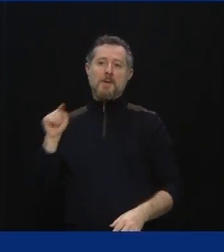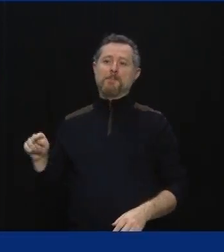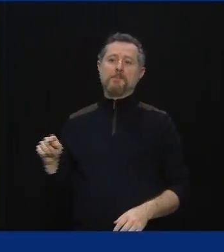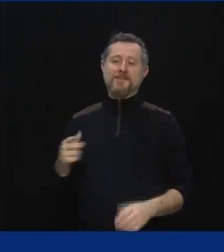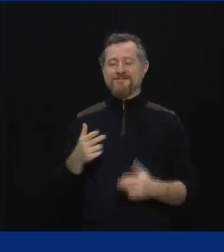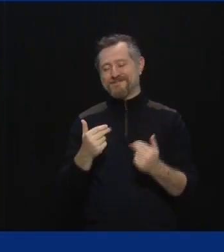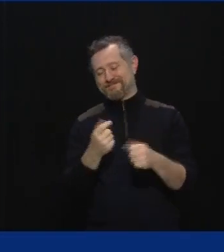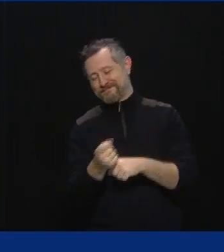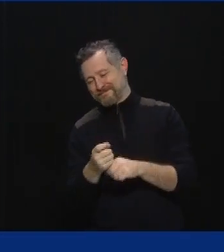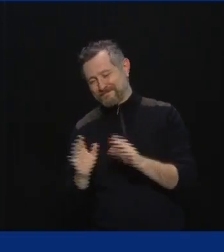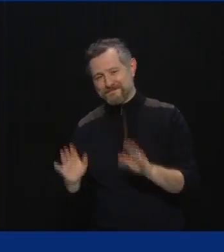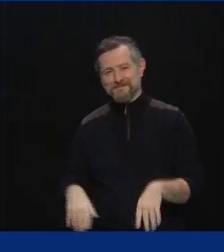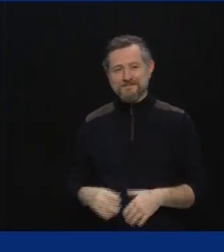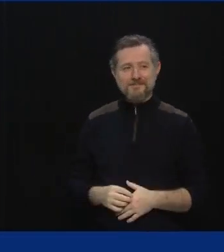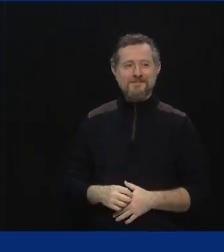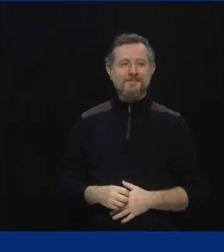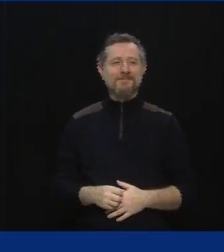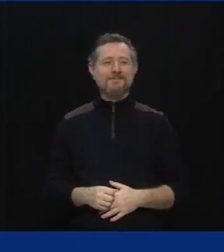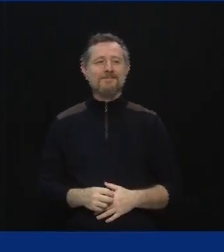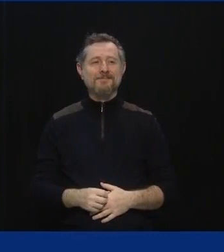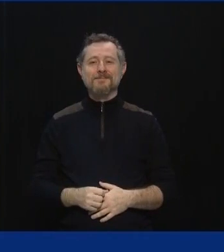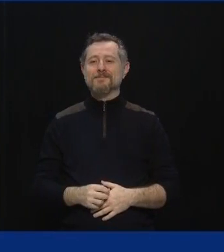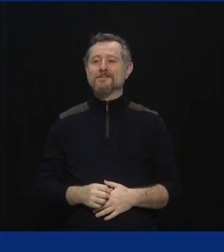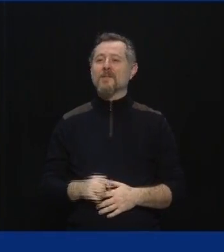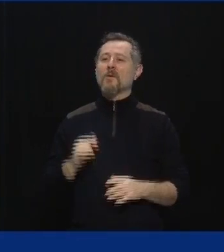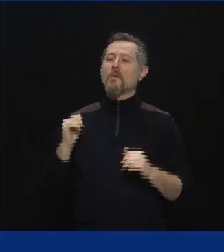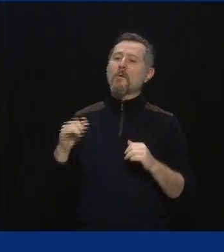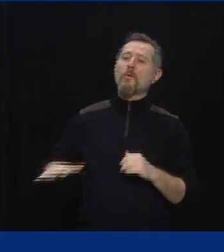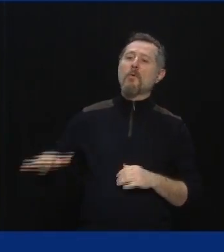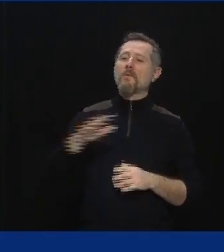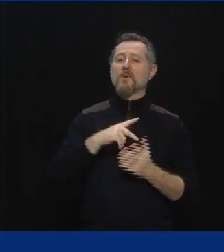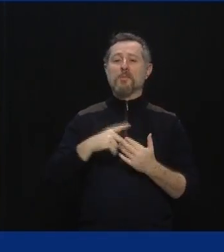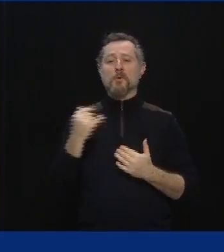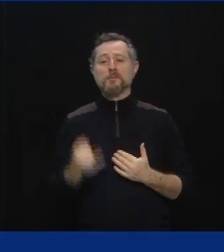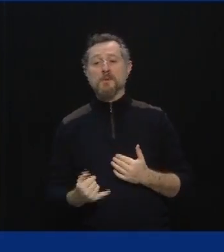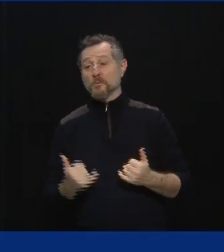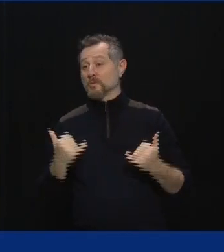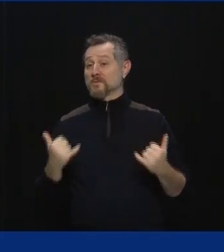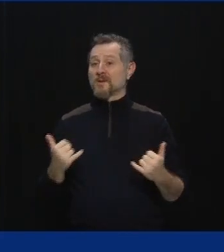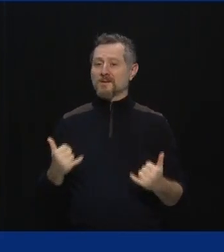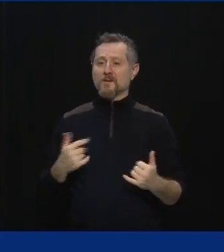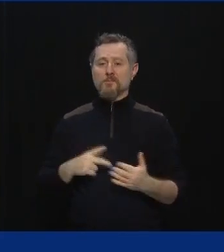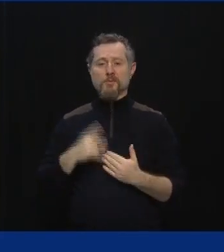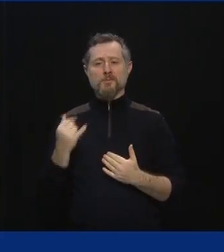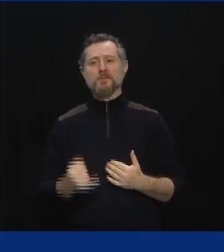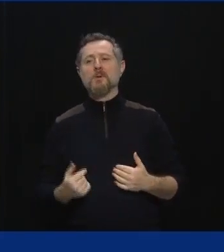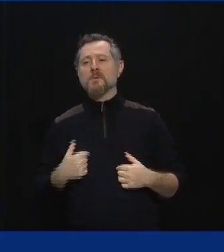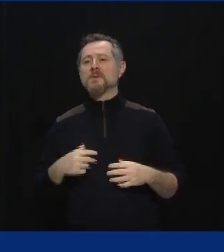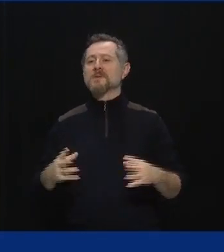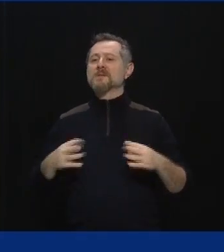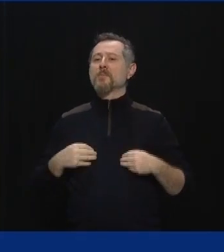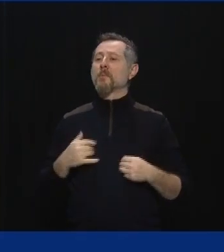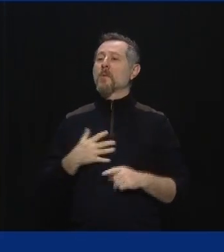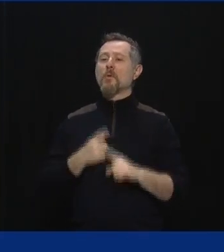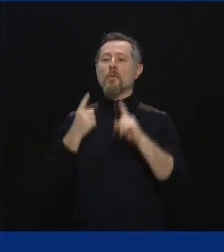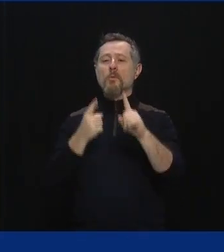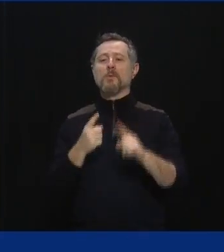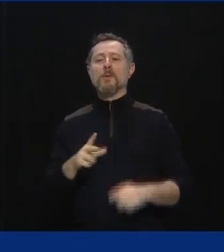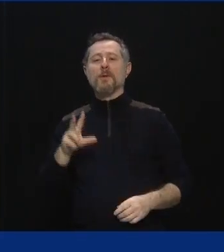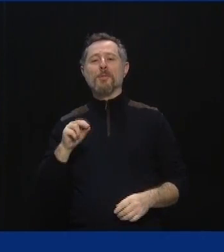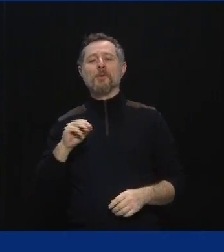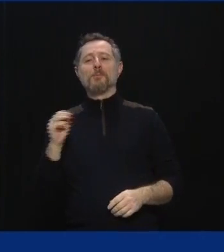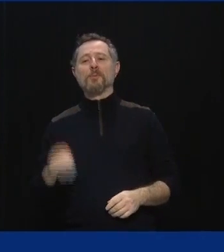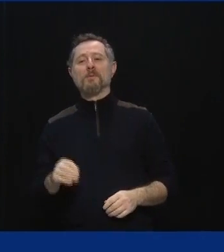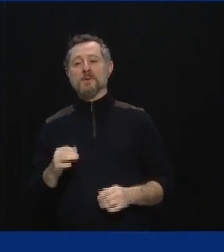At all of our projects, most importantly in terms of today's discussion at Terminal 1, we have embraced the goal of having 30% of the